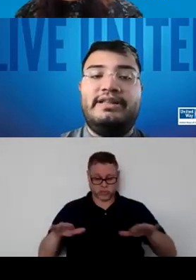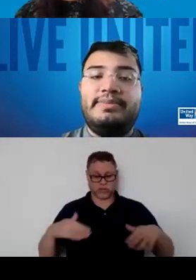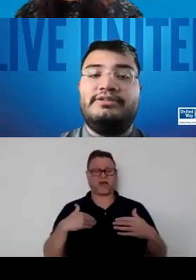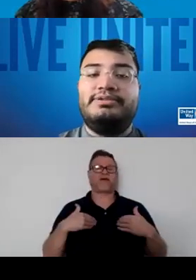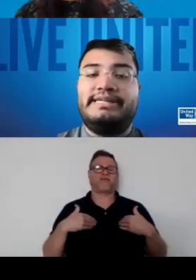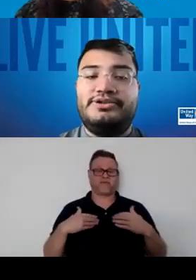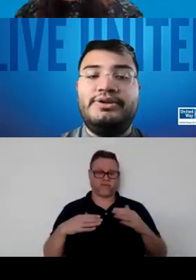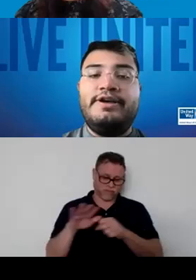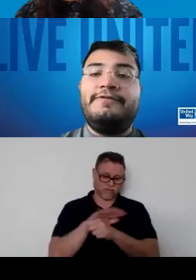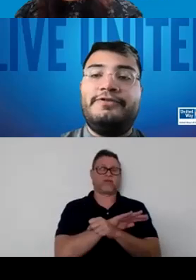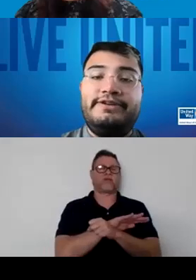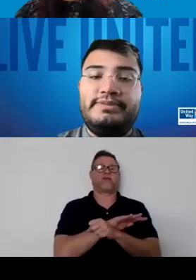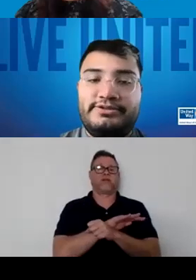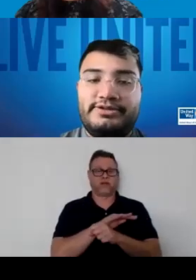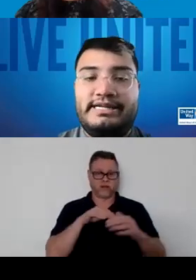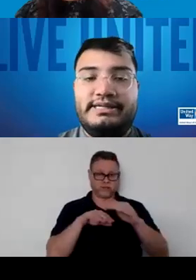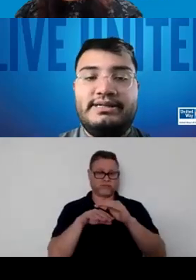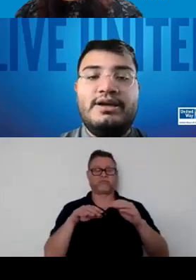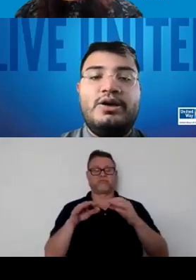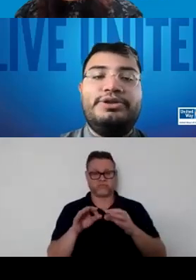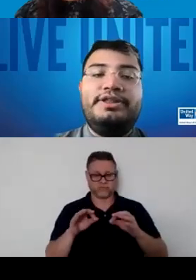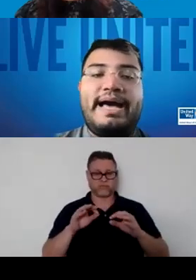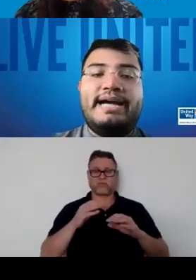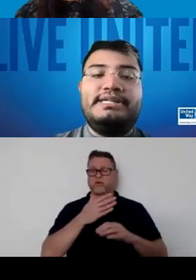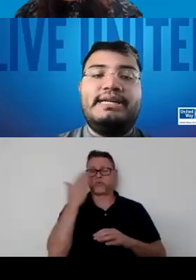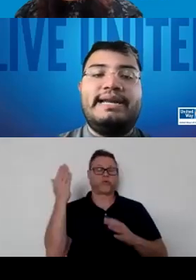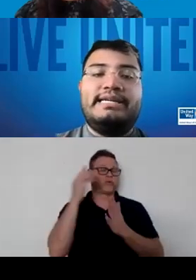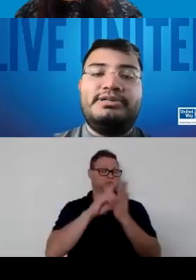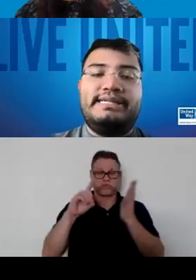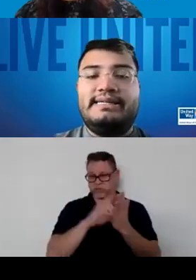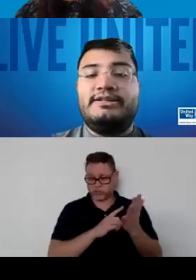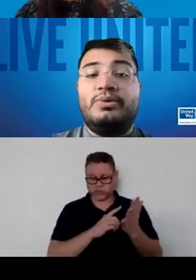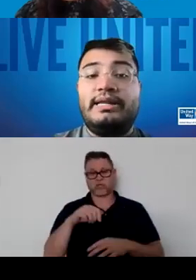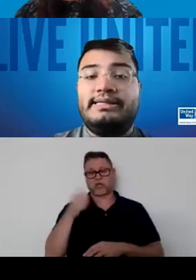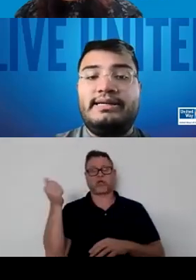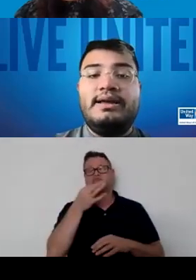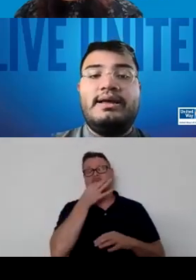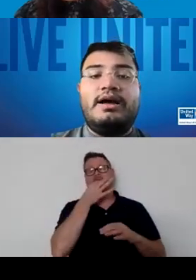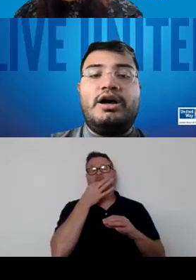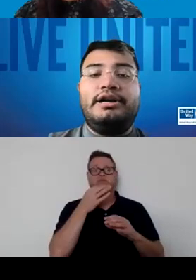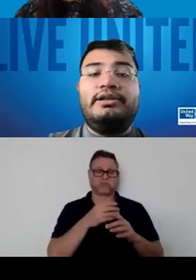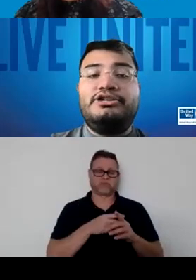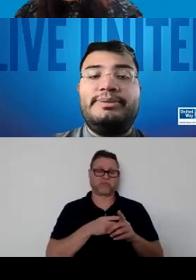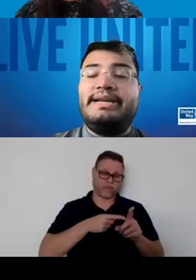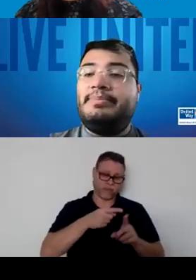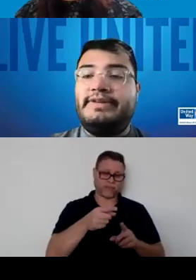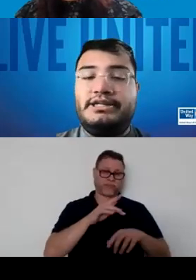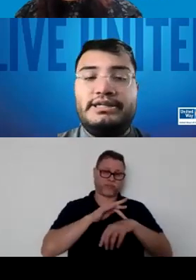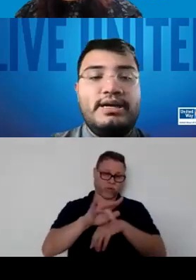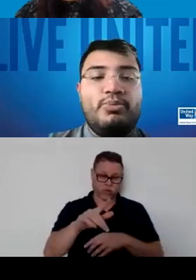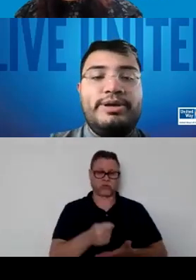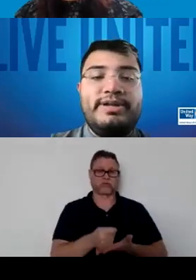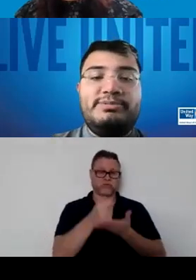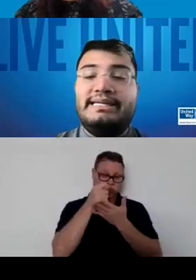and developmental potential free from discrimination. With all the passion and expertise that is coalescing on early treatment and